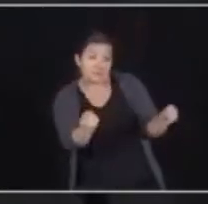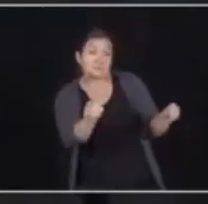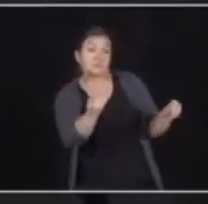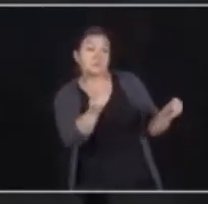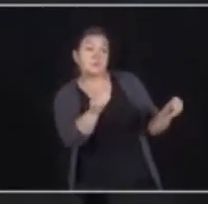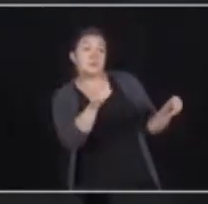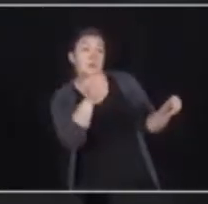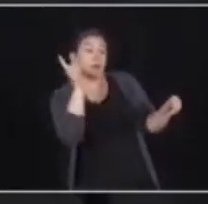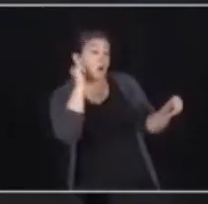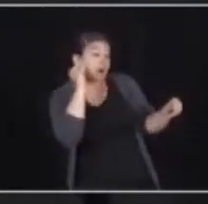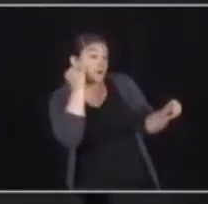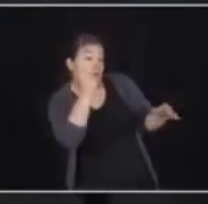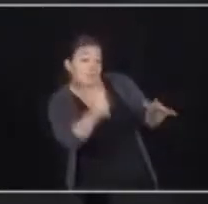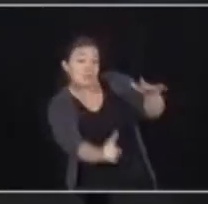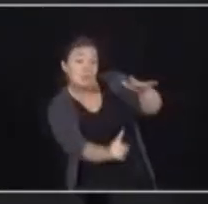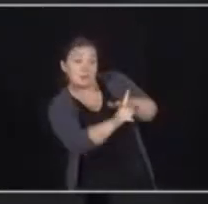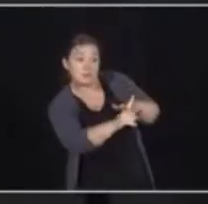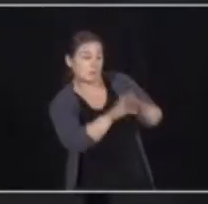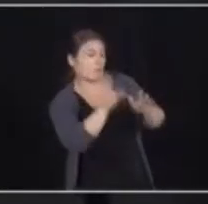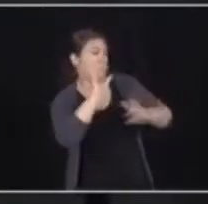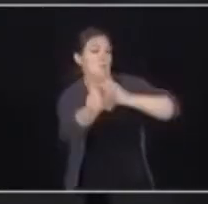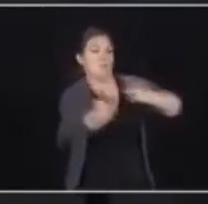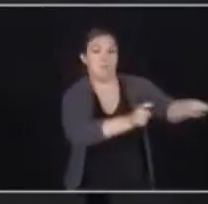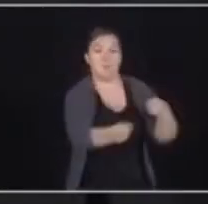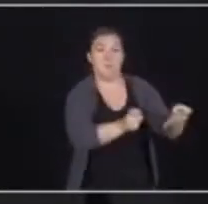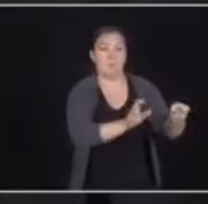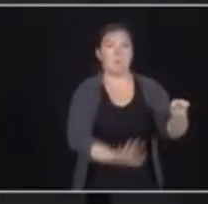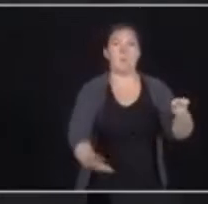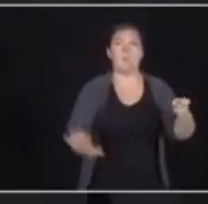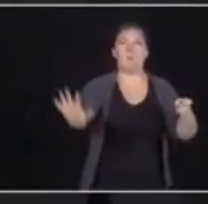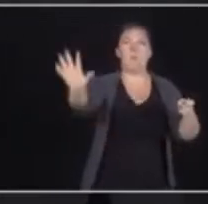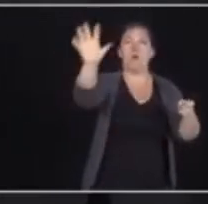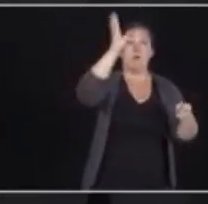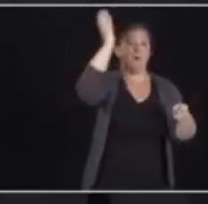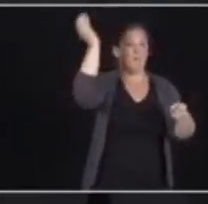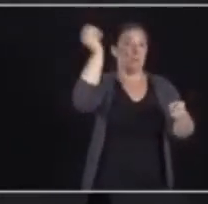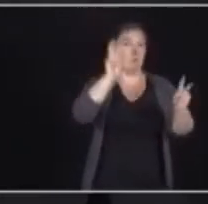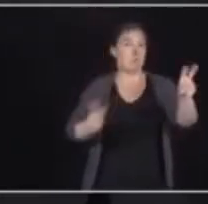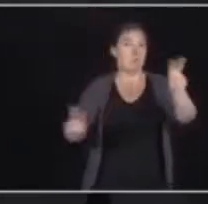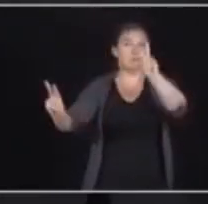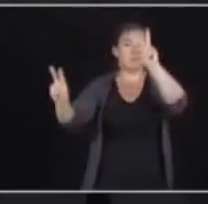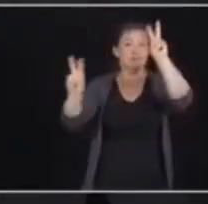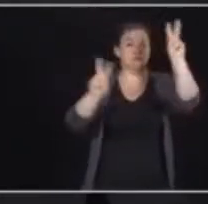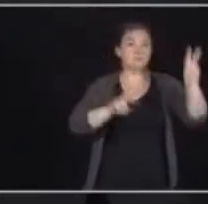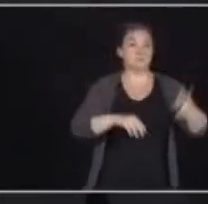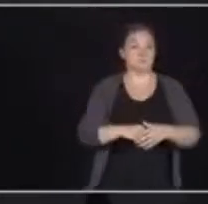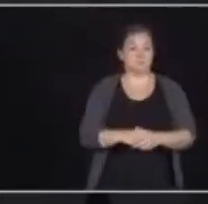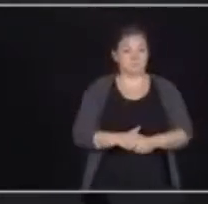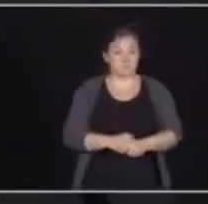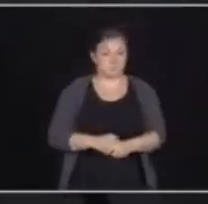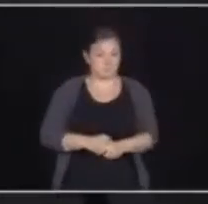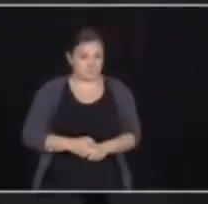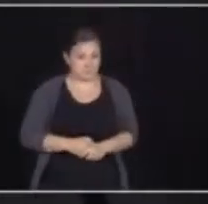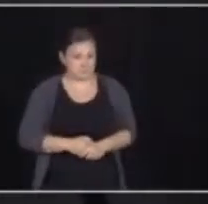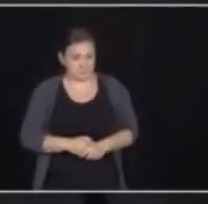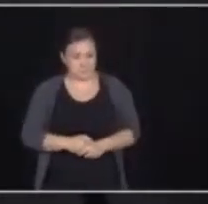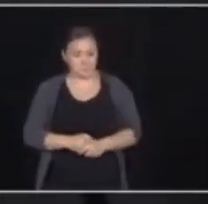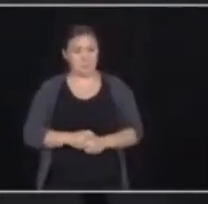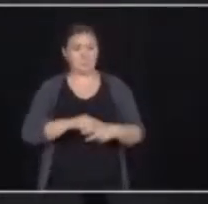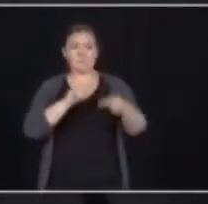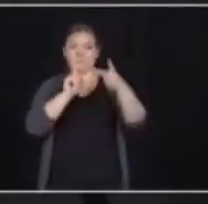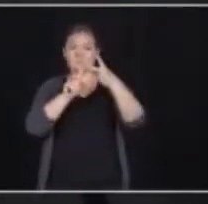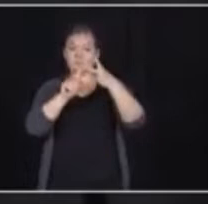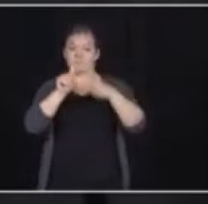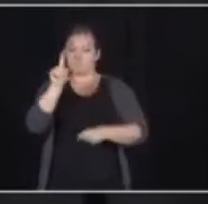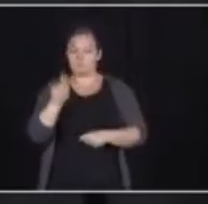say, that might be occurring in different regions. Follow up. And this next question is from my colleague, Erica Navidad.